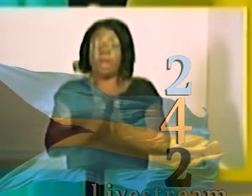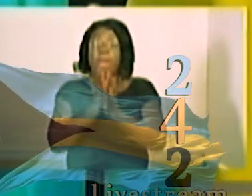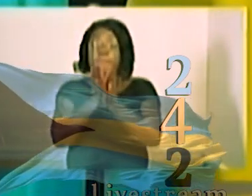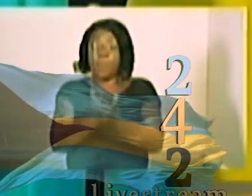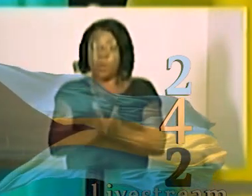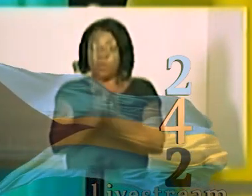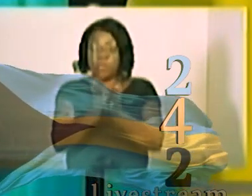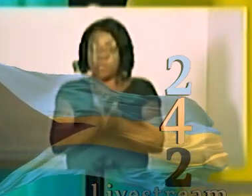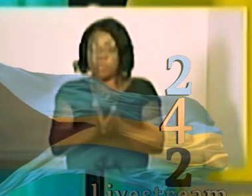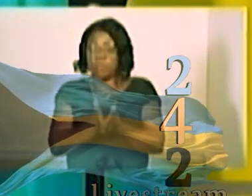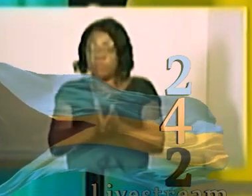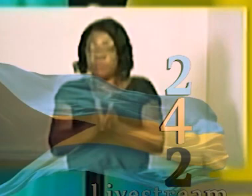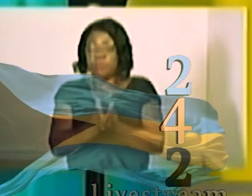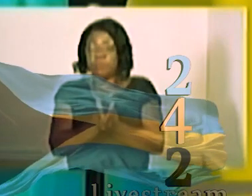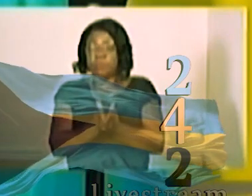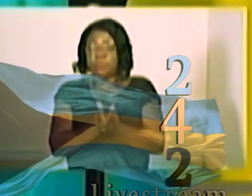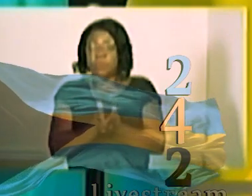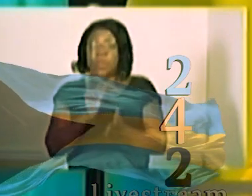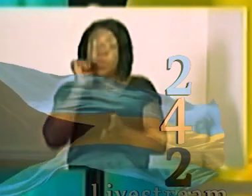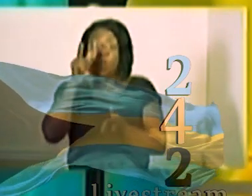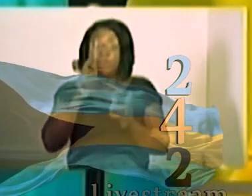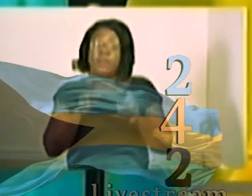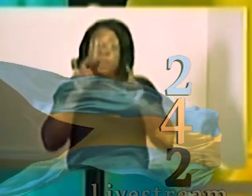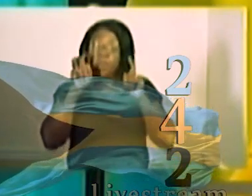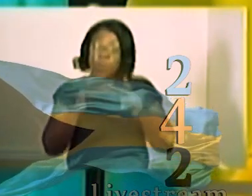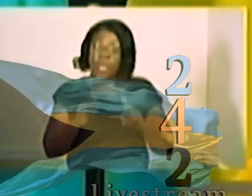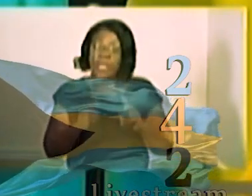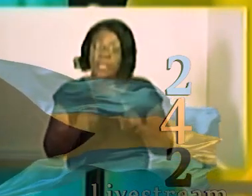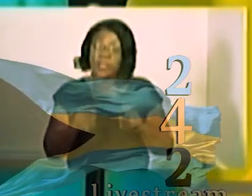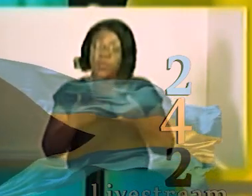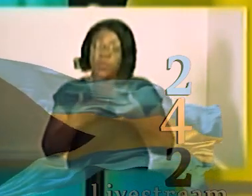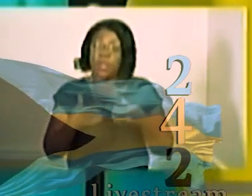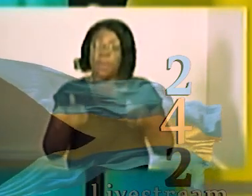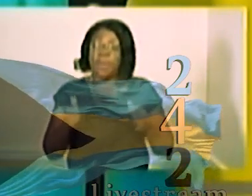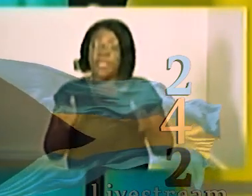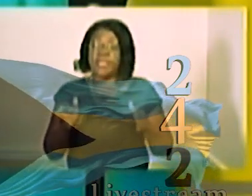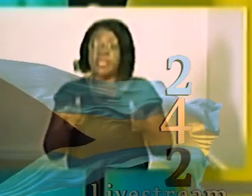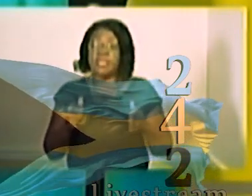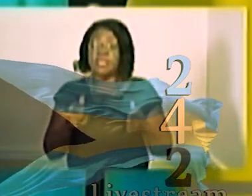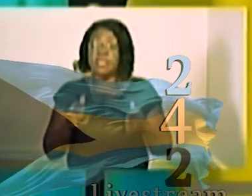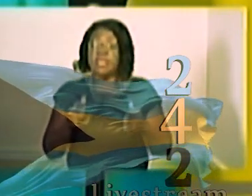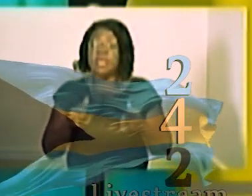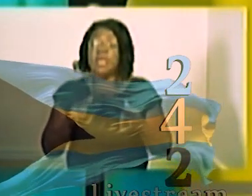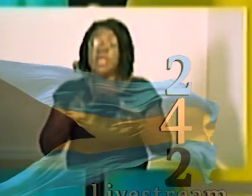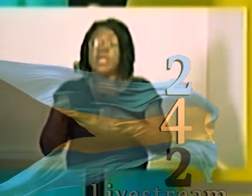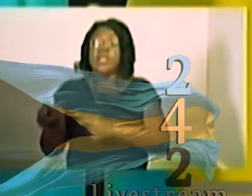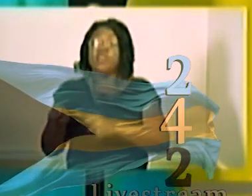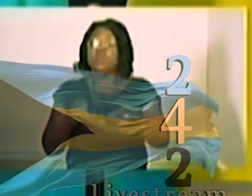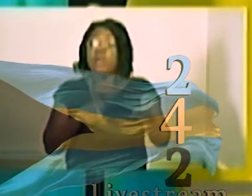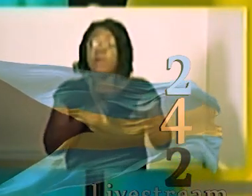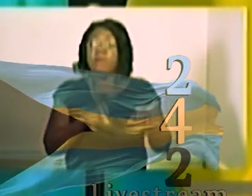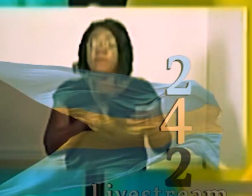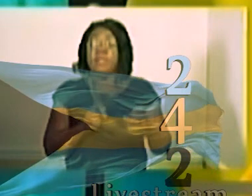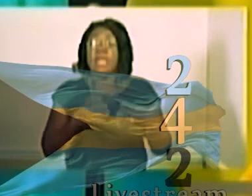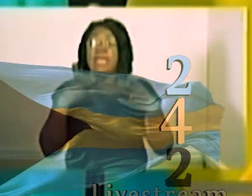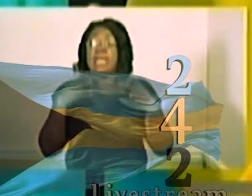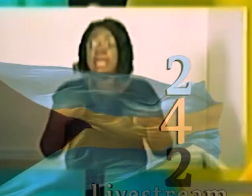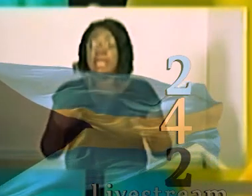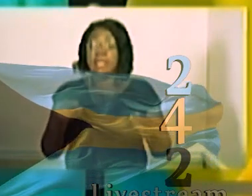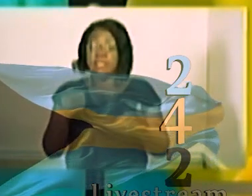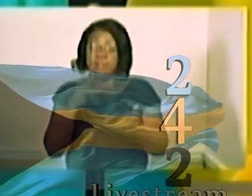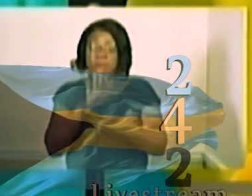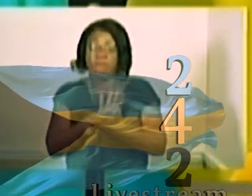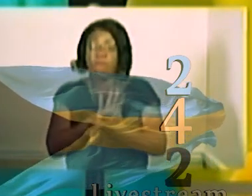or passenger ferry would be required to complete standardized travel and health